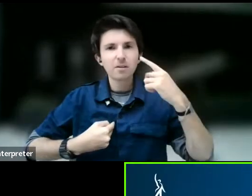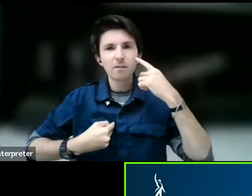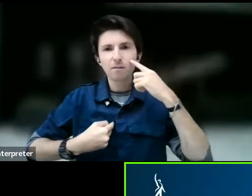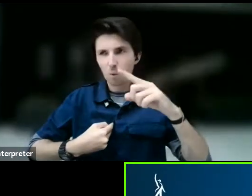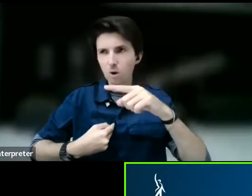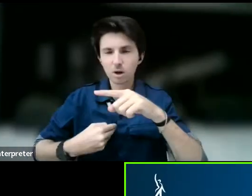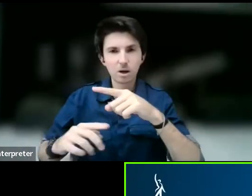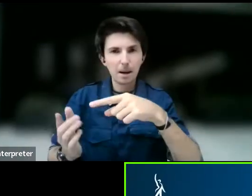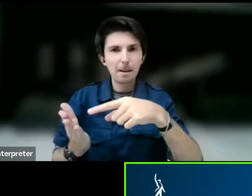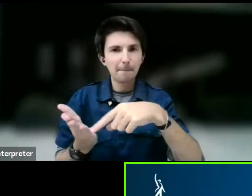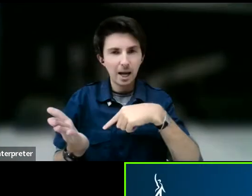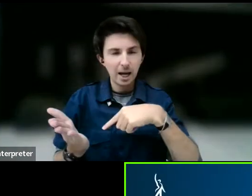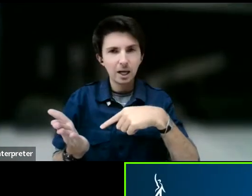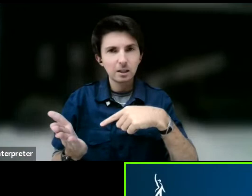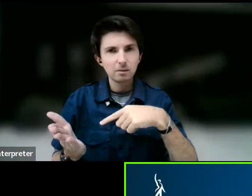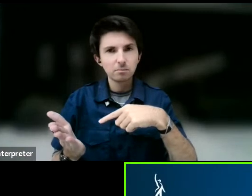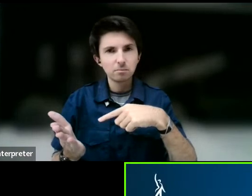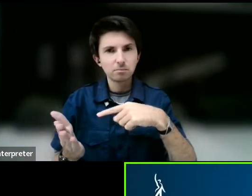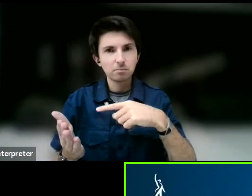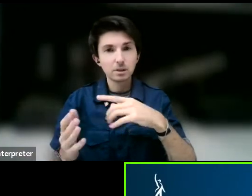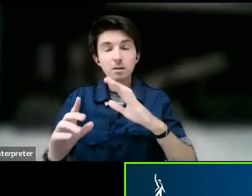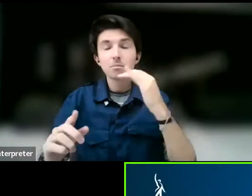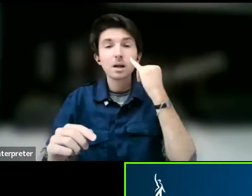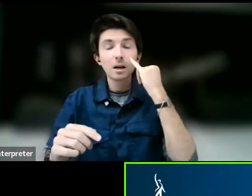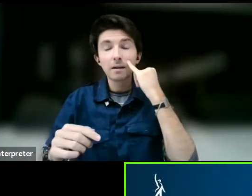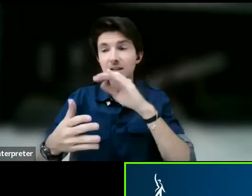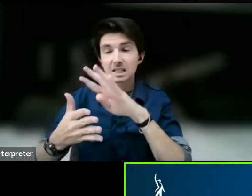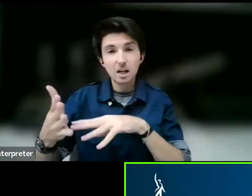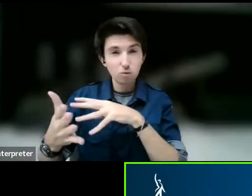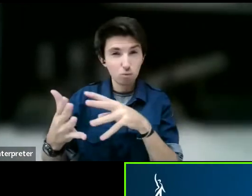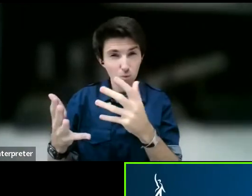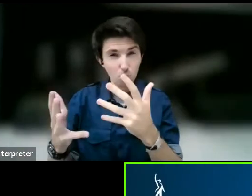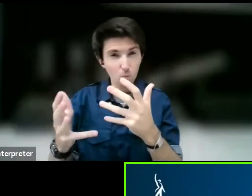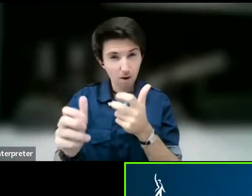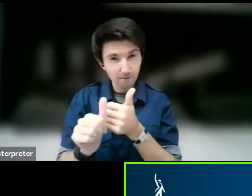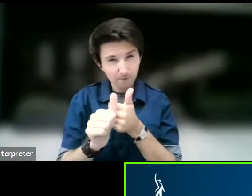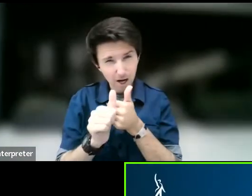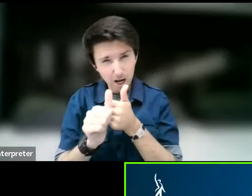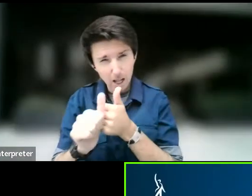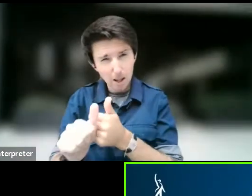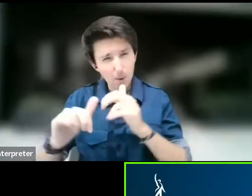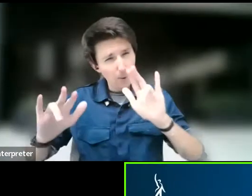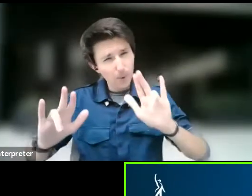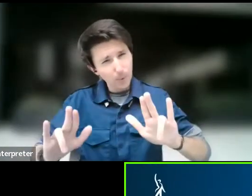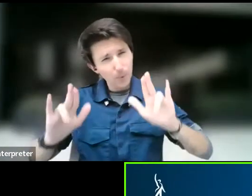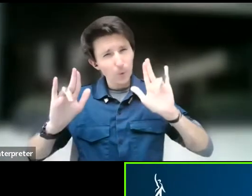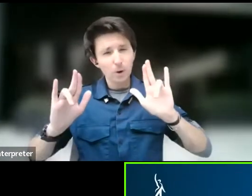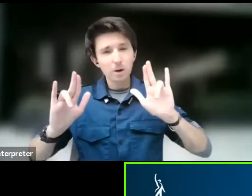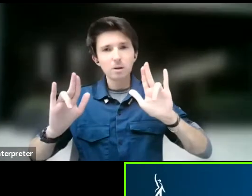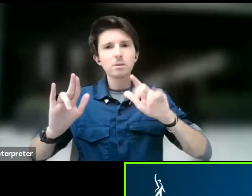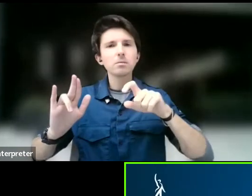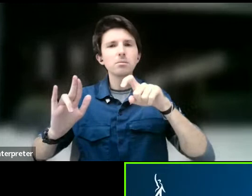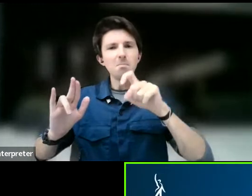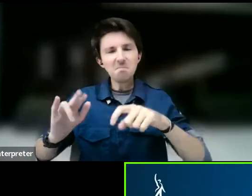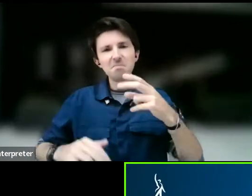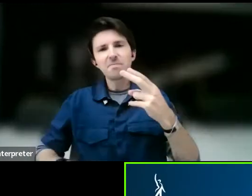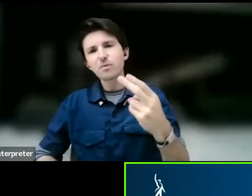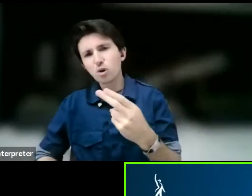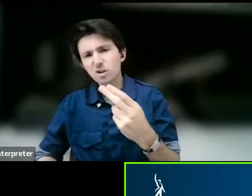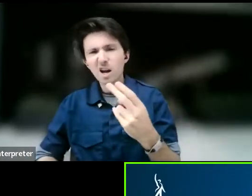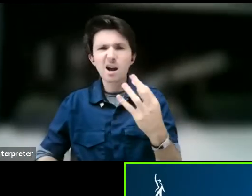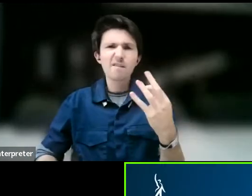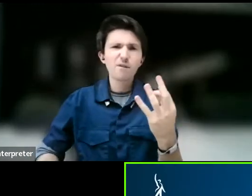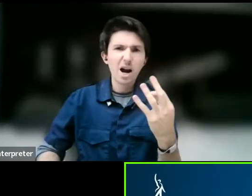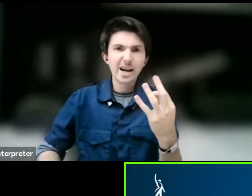you're working under Schedule X1 or Schedule X2. If you find that, that has not come in the amount of time that